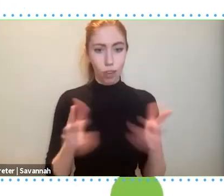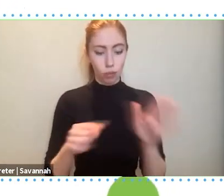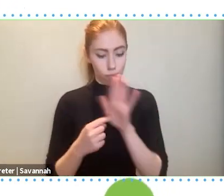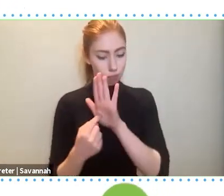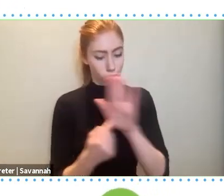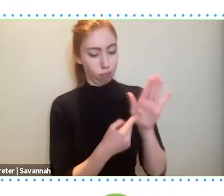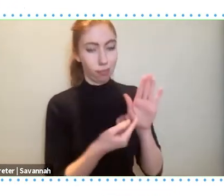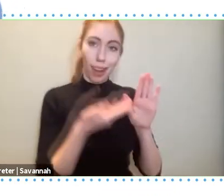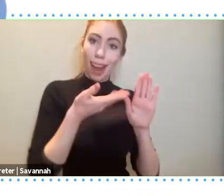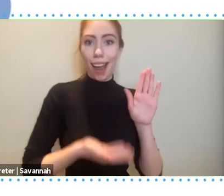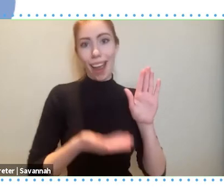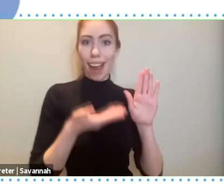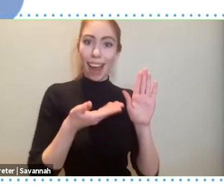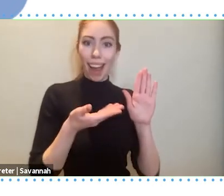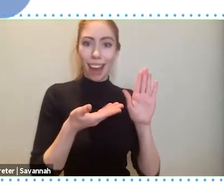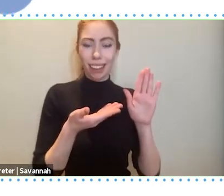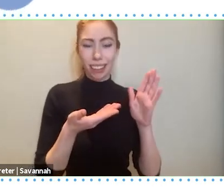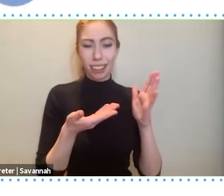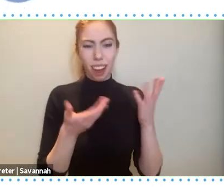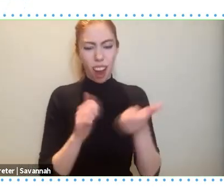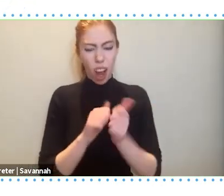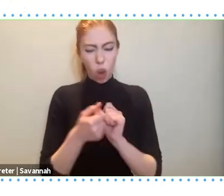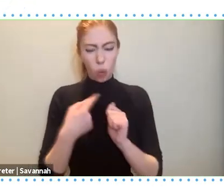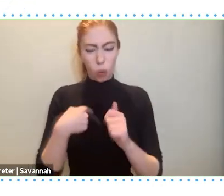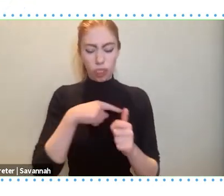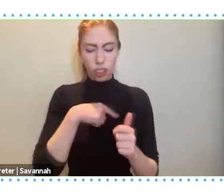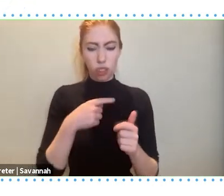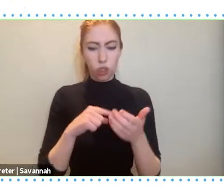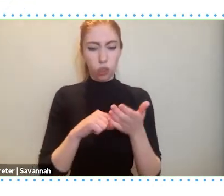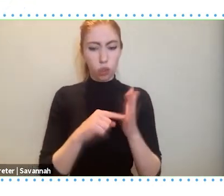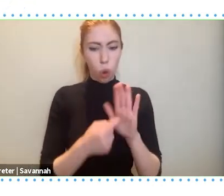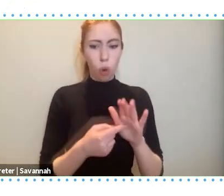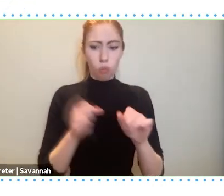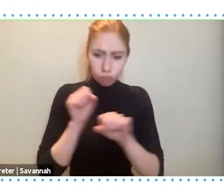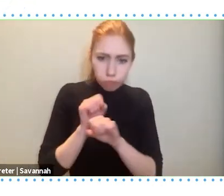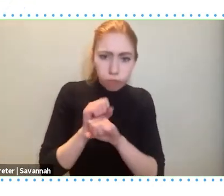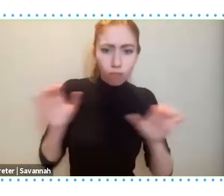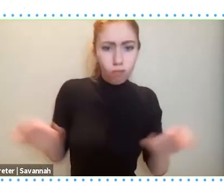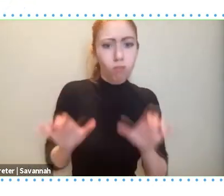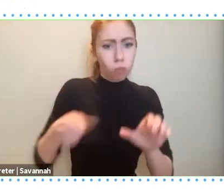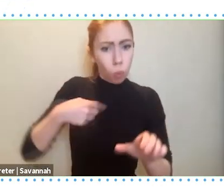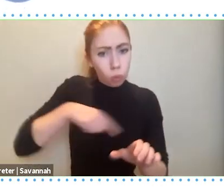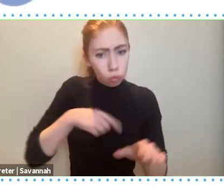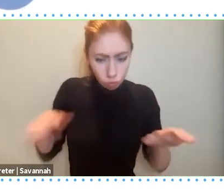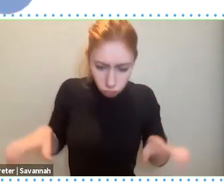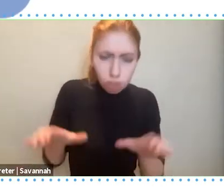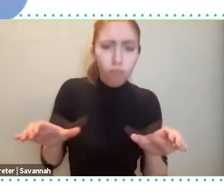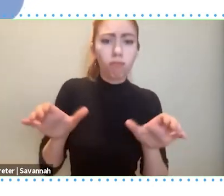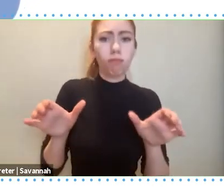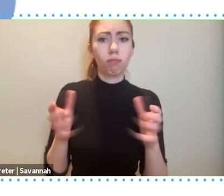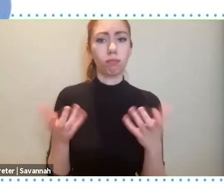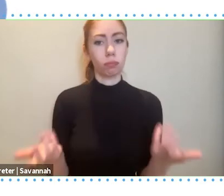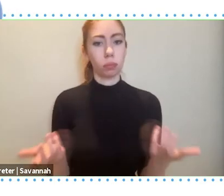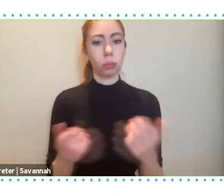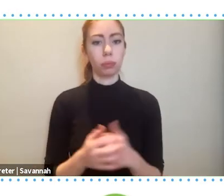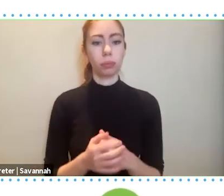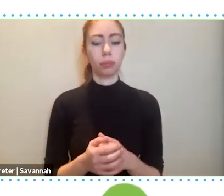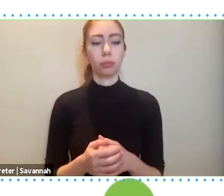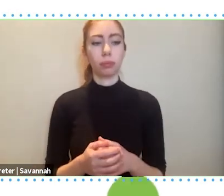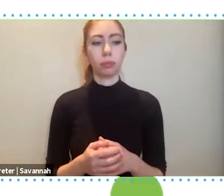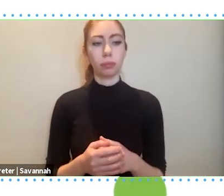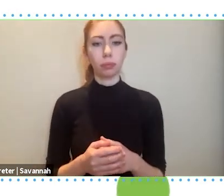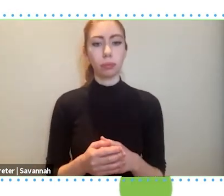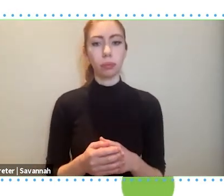conscious of wanting to follow a rigor of research and a rigor of analysis. And I think what was interesting, as Shawn was